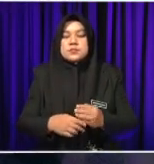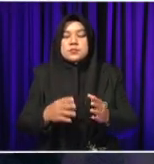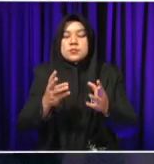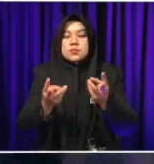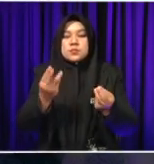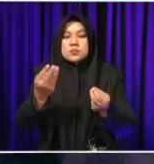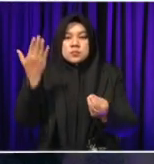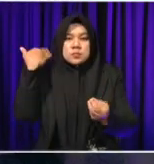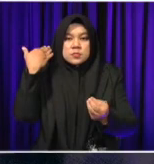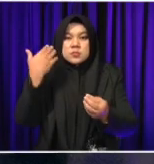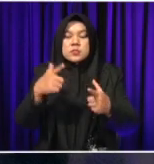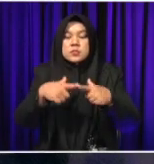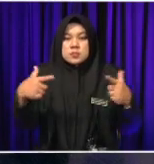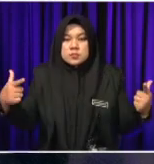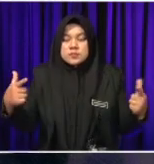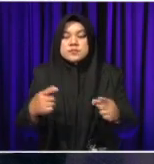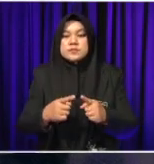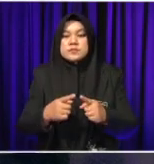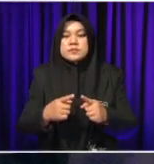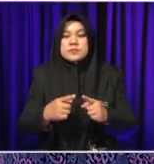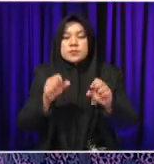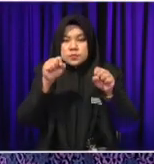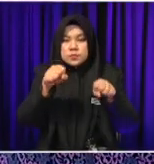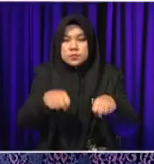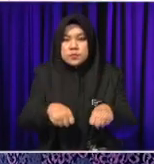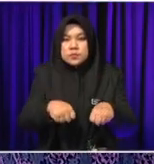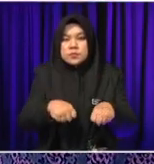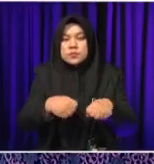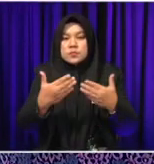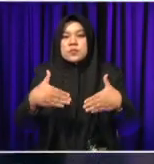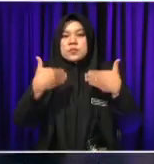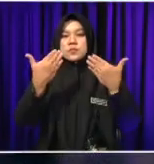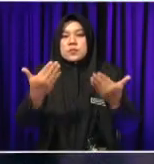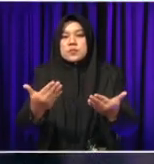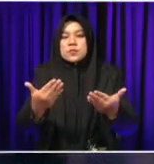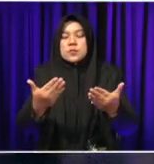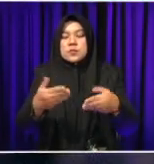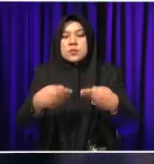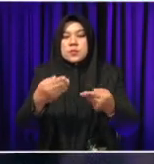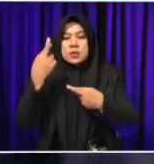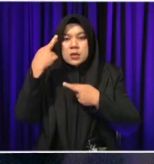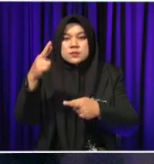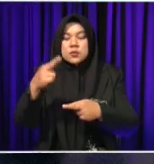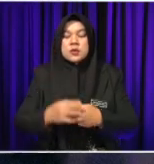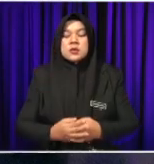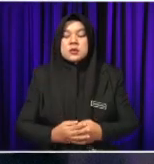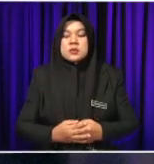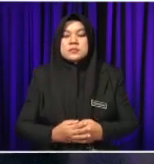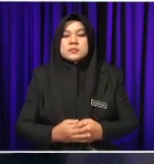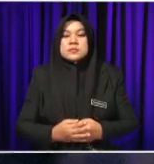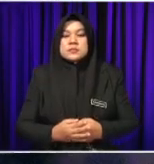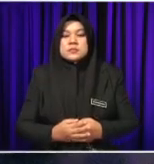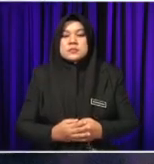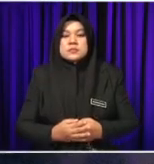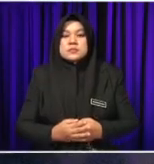knowledge of the language itself, mm-hmm. and they are able to go to the next level when it comes to giving response. All right, now let